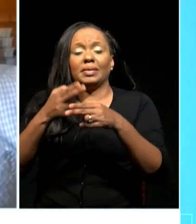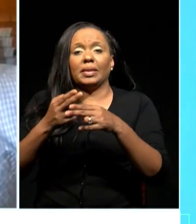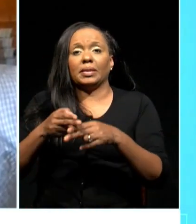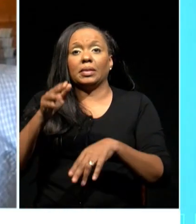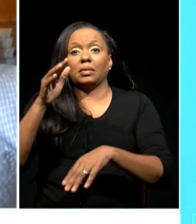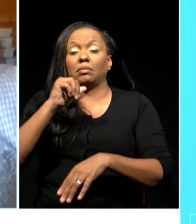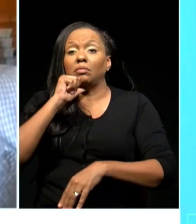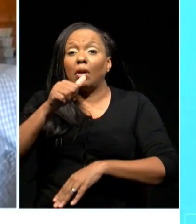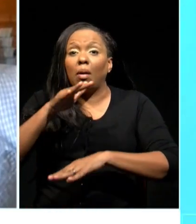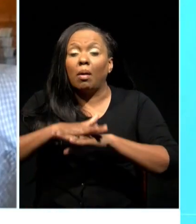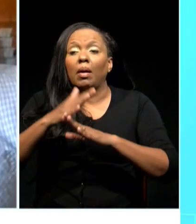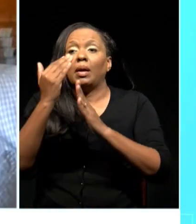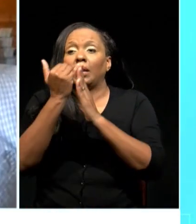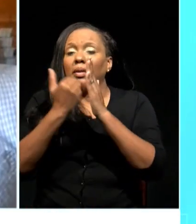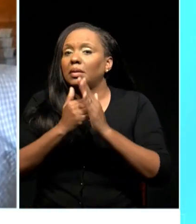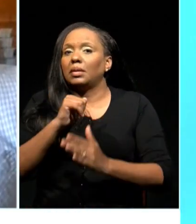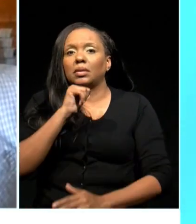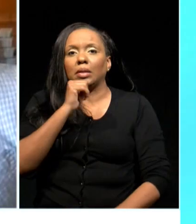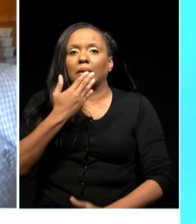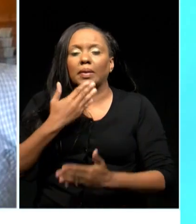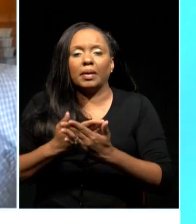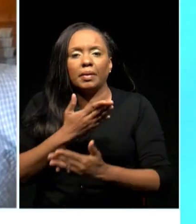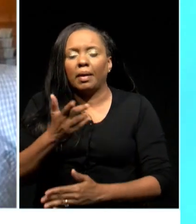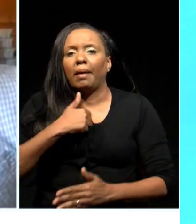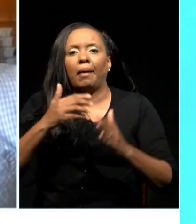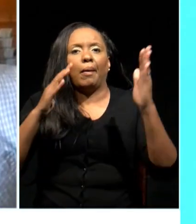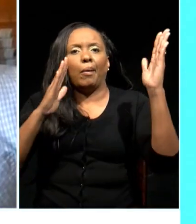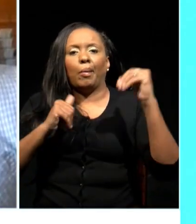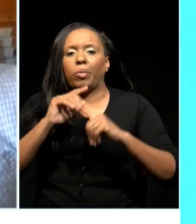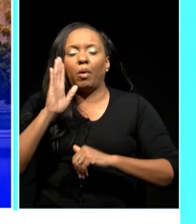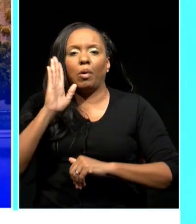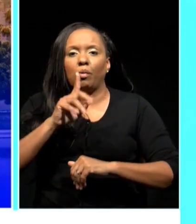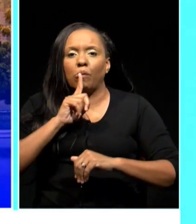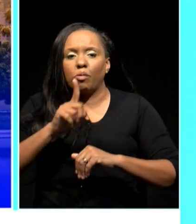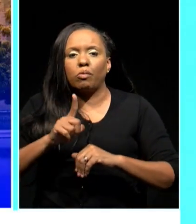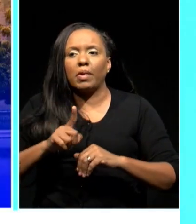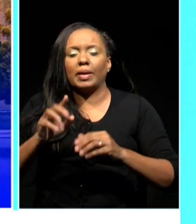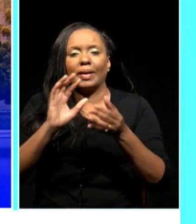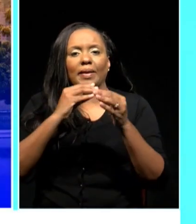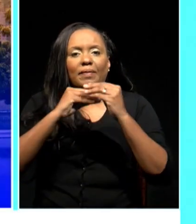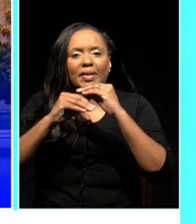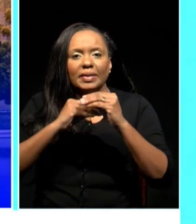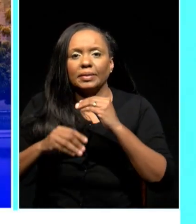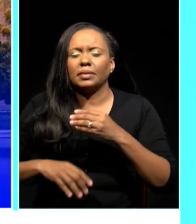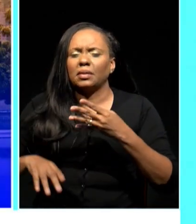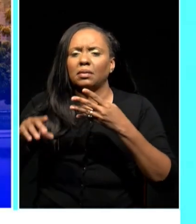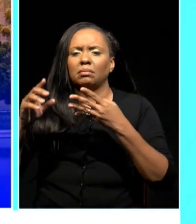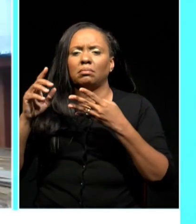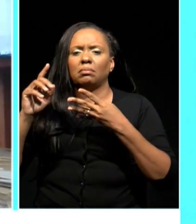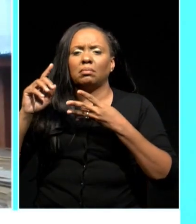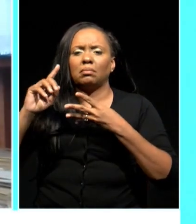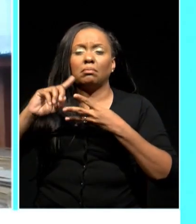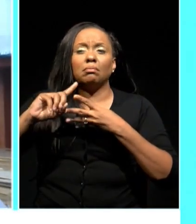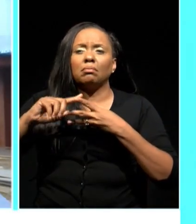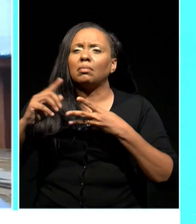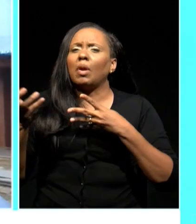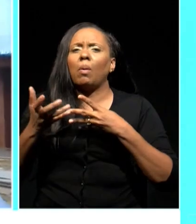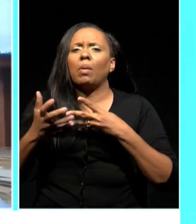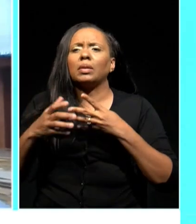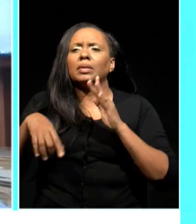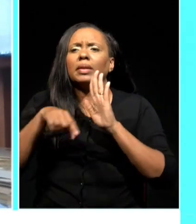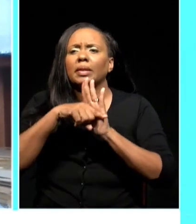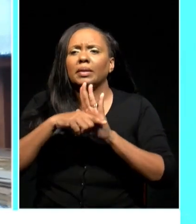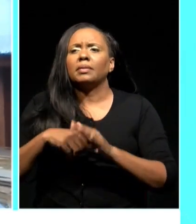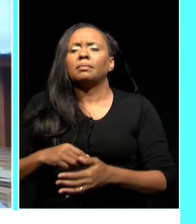and I hope it is something that the Electoral and Boundaries Commission will look into. Dr. Bell, the lowlights for you. Yeah, I would like to deal